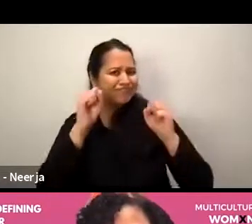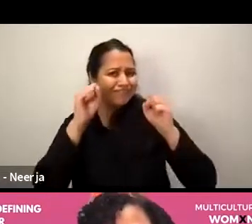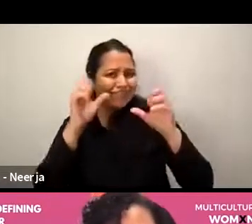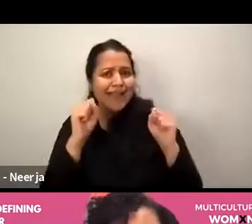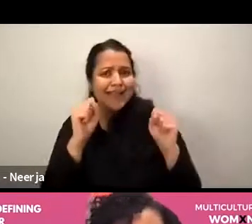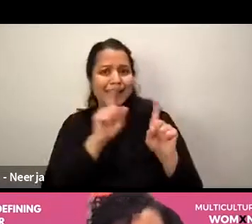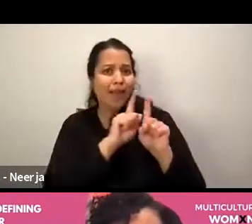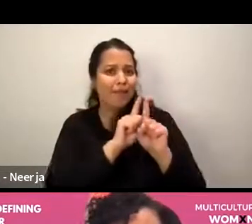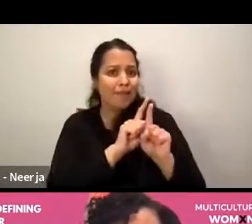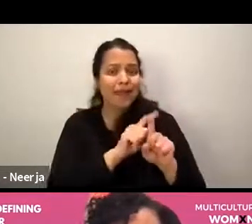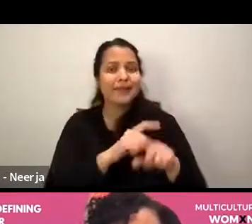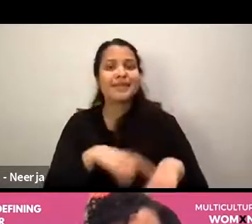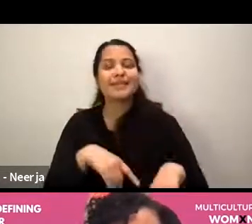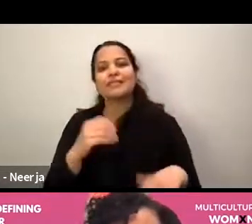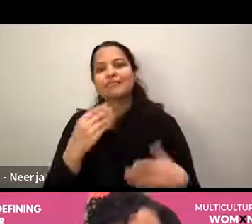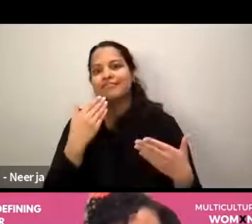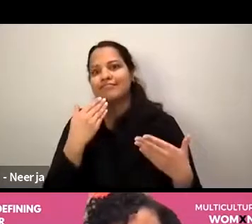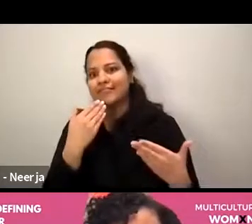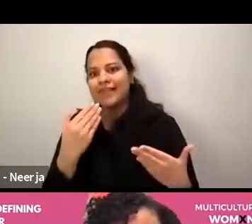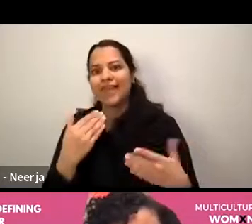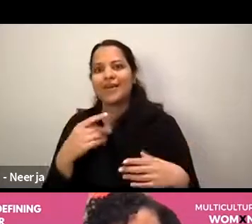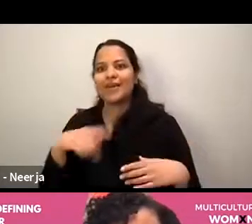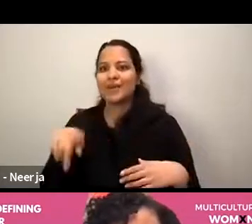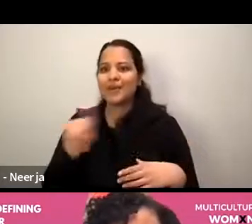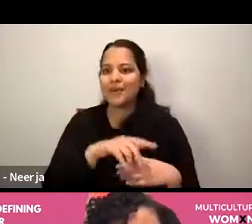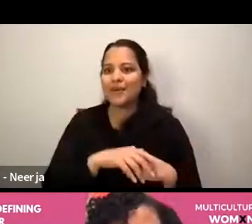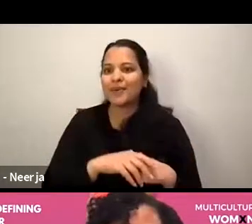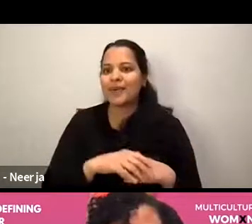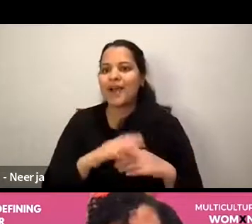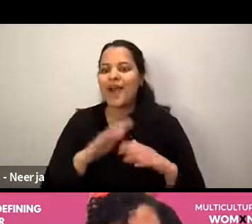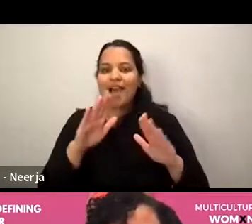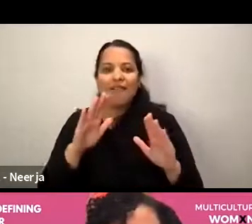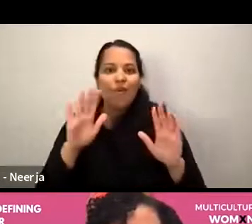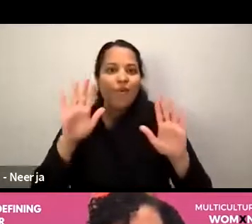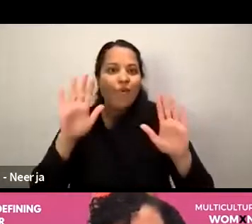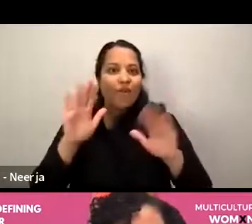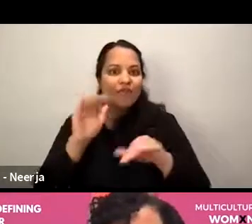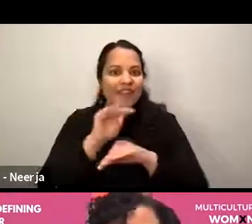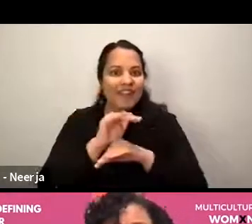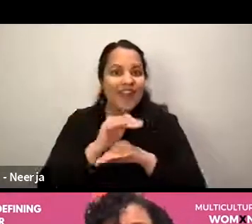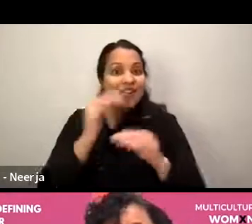So thank you so much, everyone, and have a great night. And hopefully I'll see you in